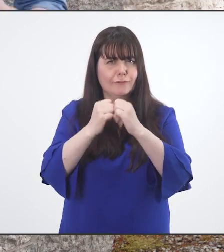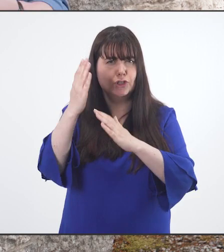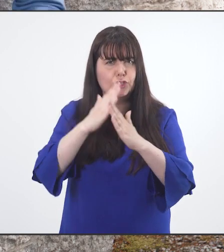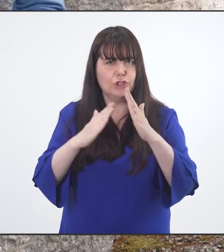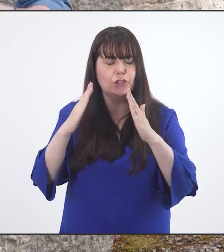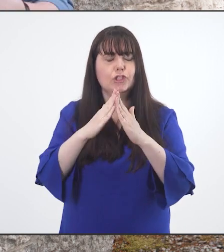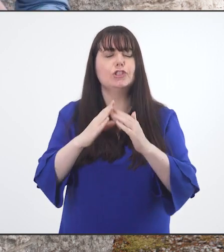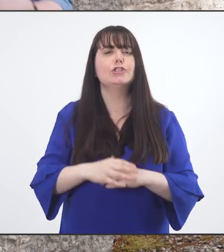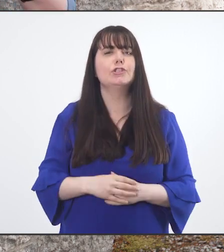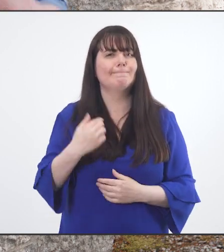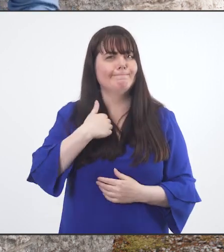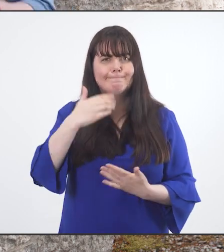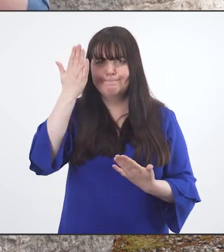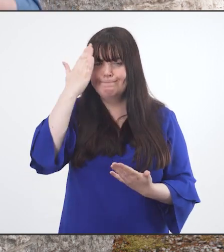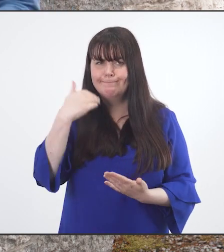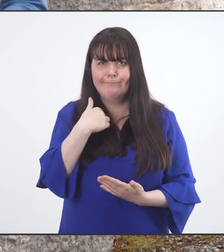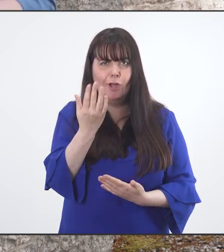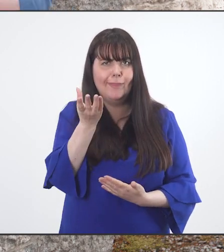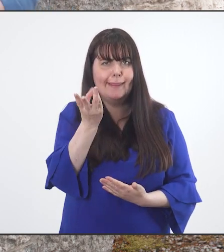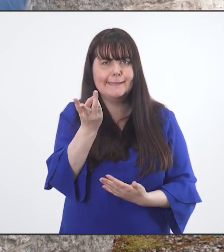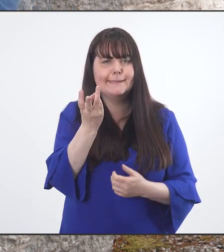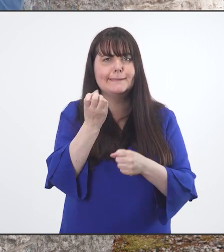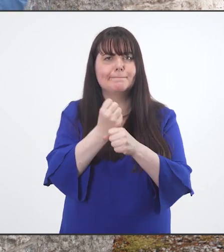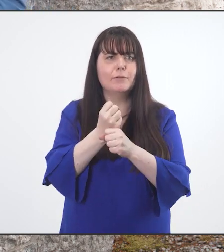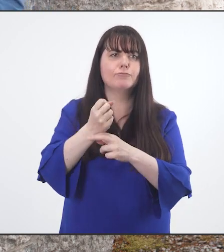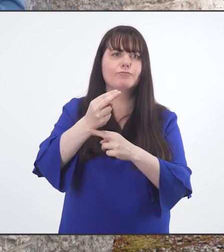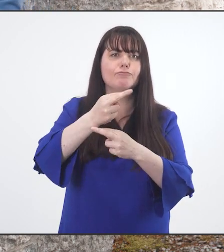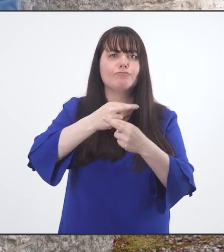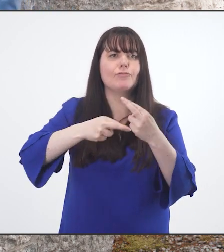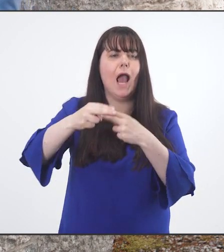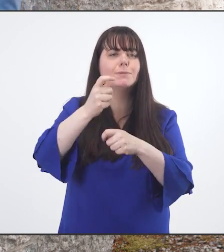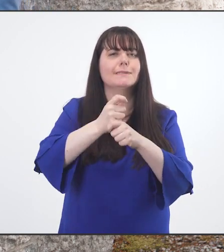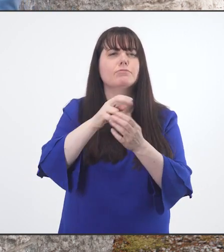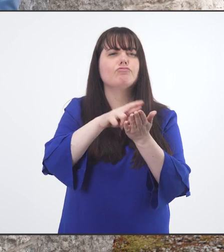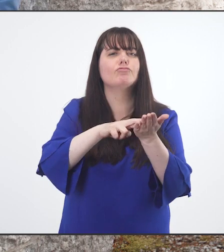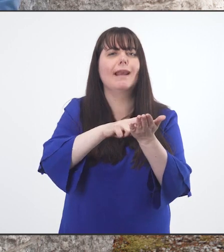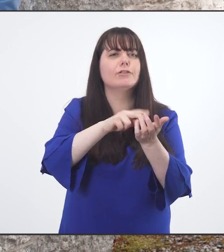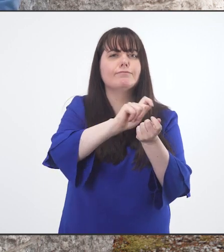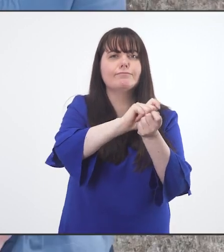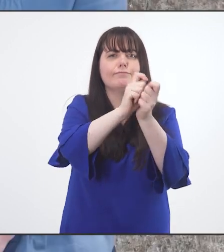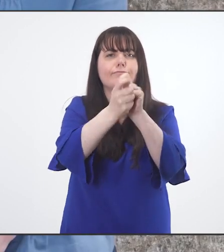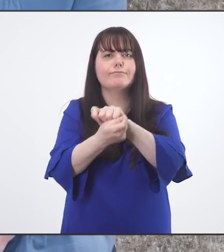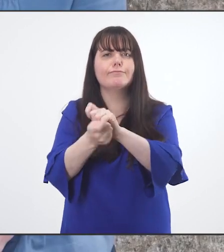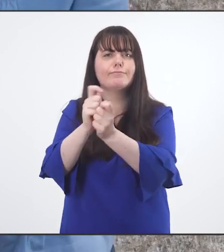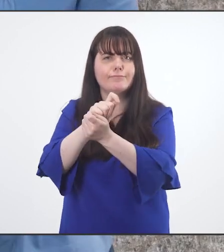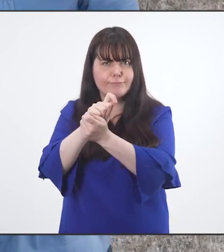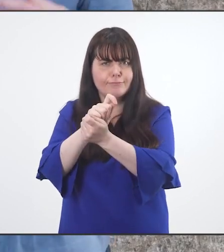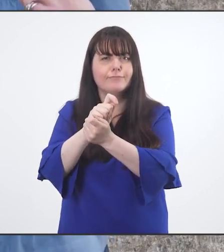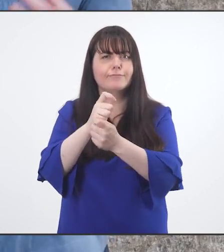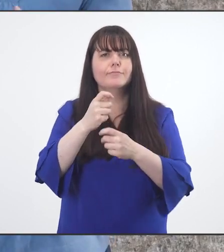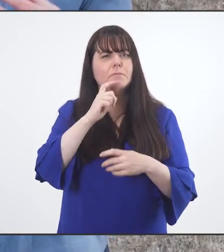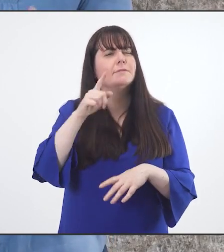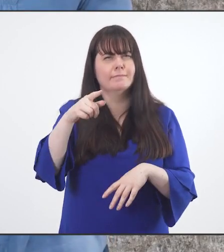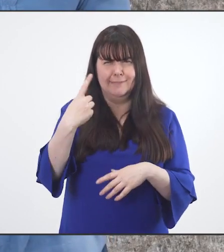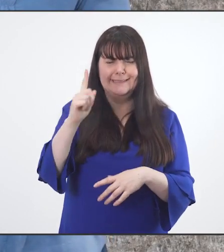as the centuries progress, we see more changes happening to the structure. We learn very little